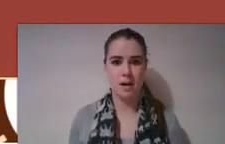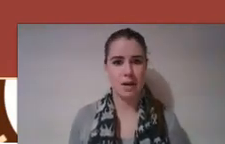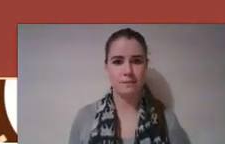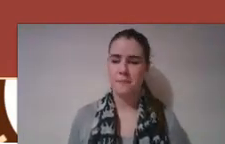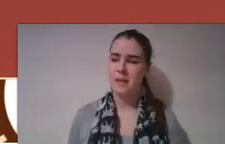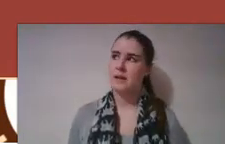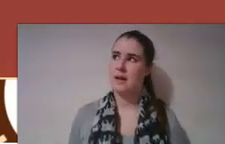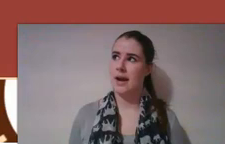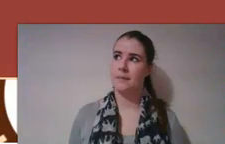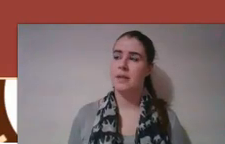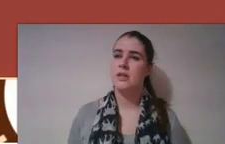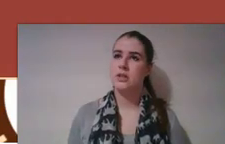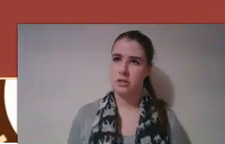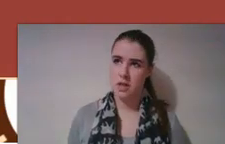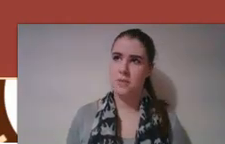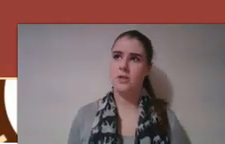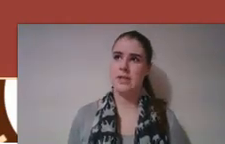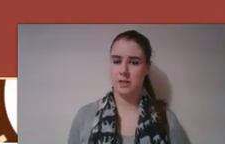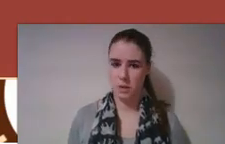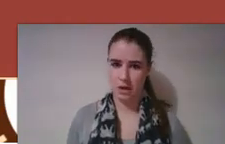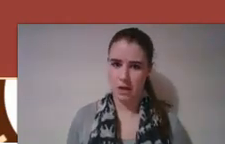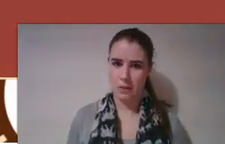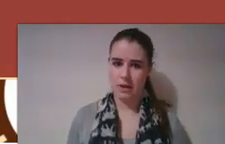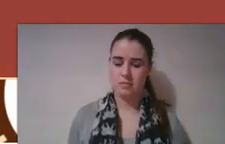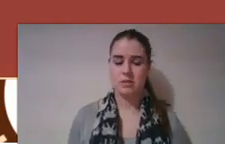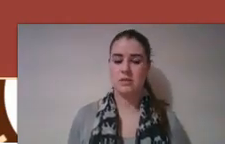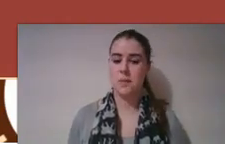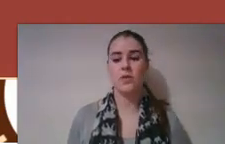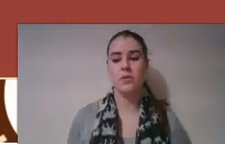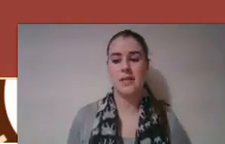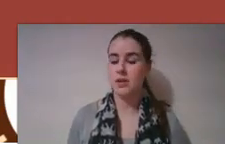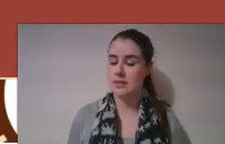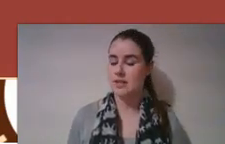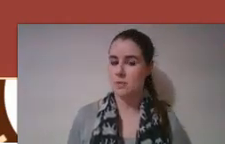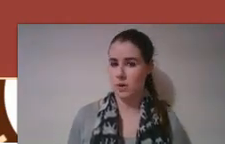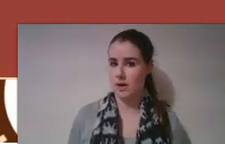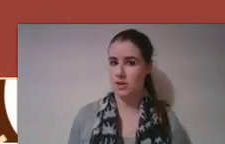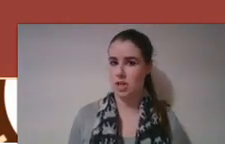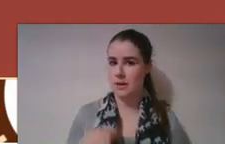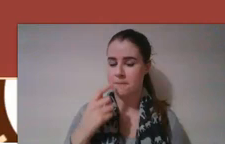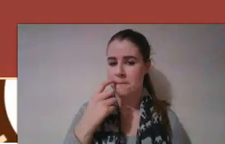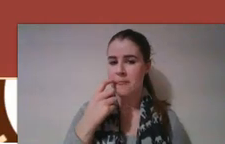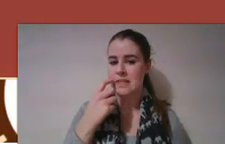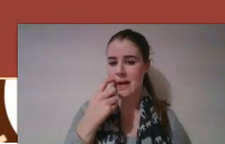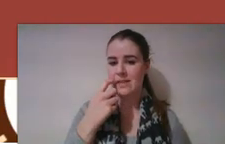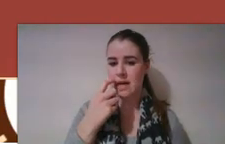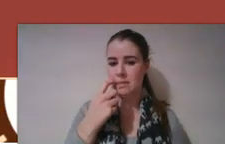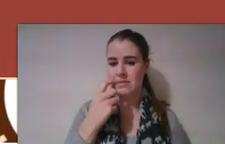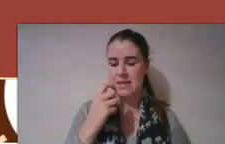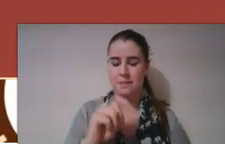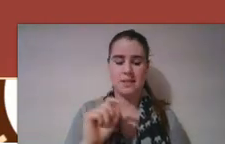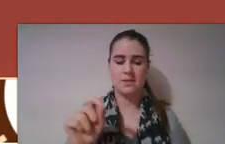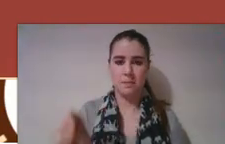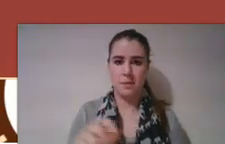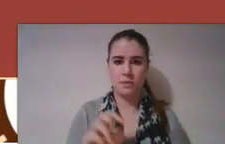a Mayan. Now, some of you did this work last week. Some of you did not send the work in to me. So I have a couple